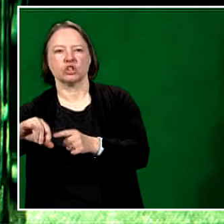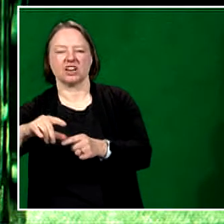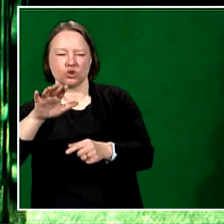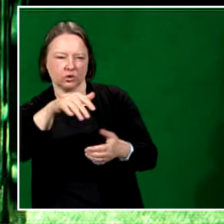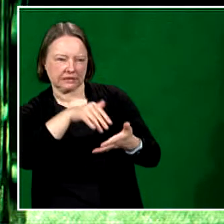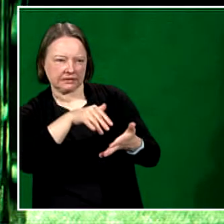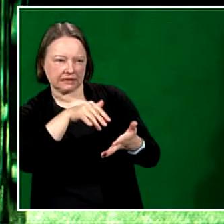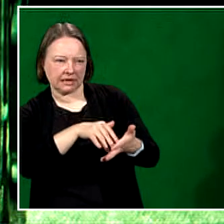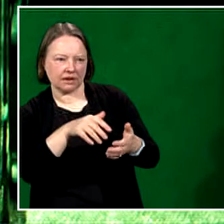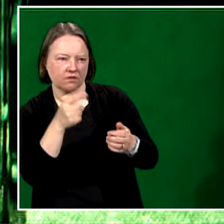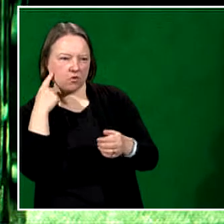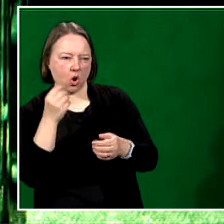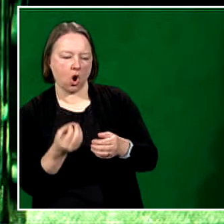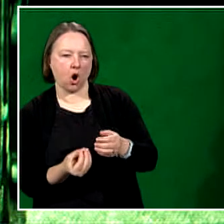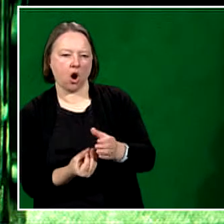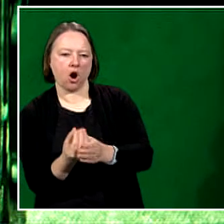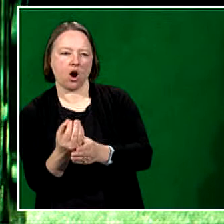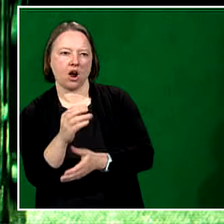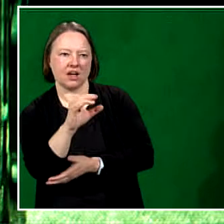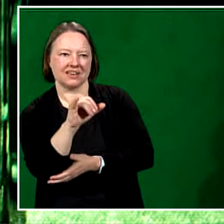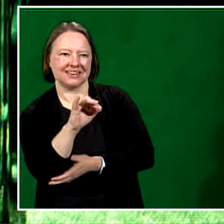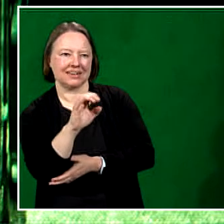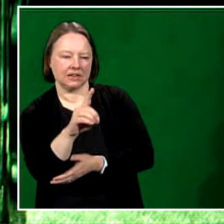of yield of maize?